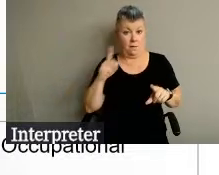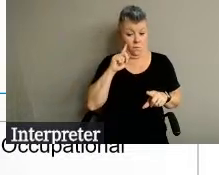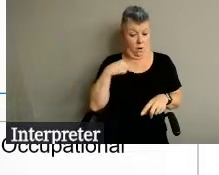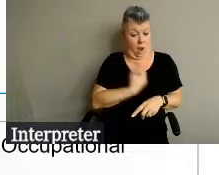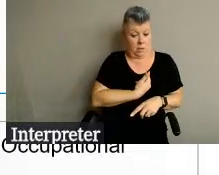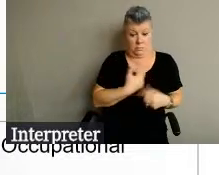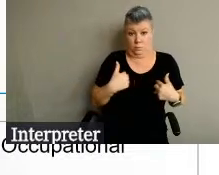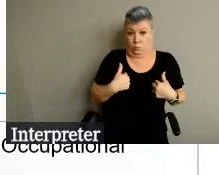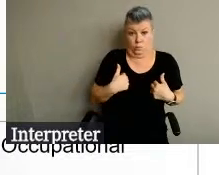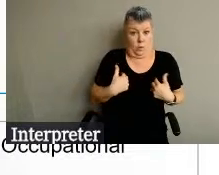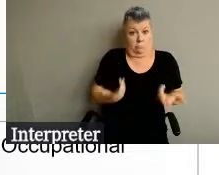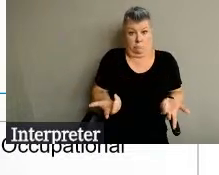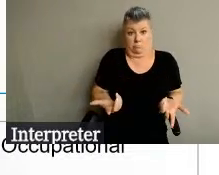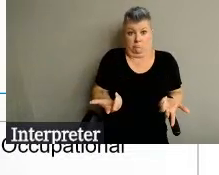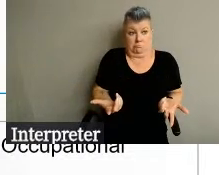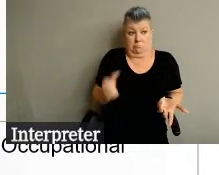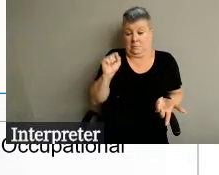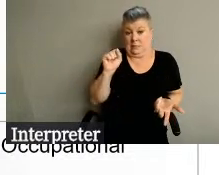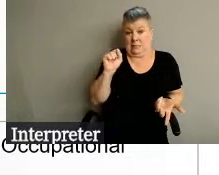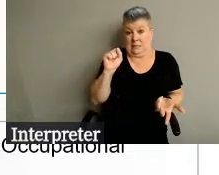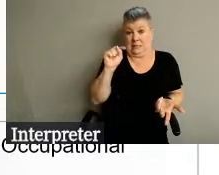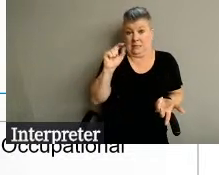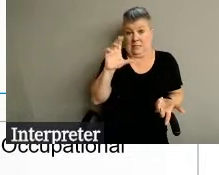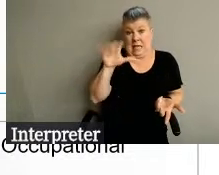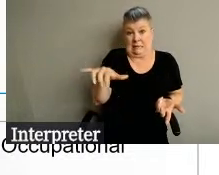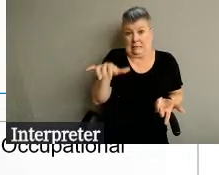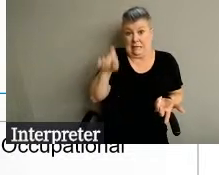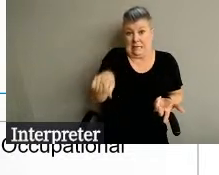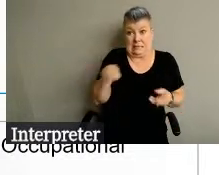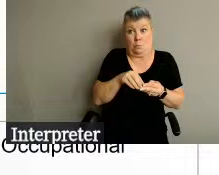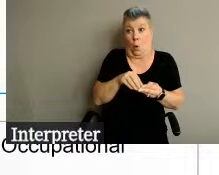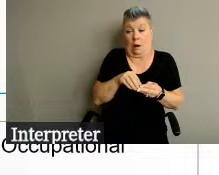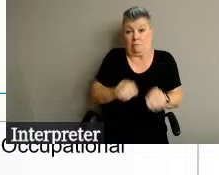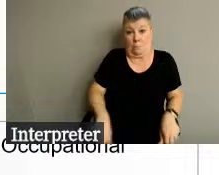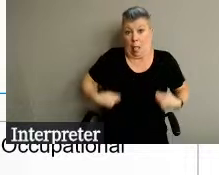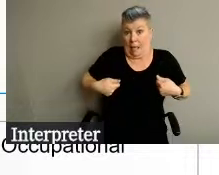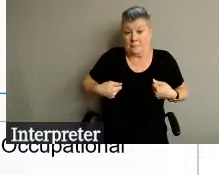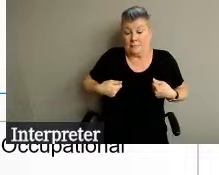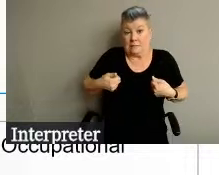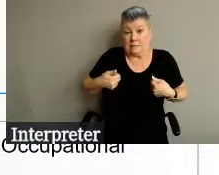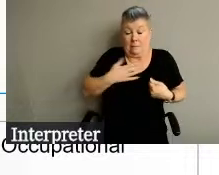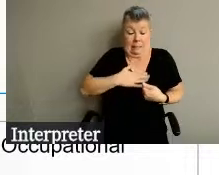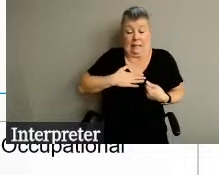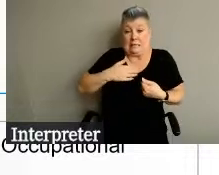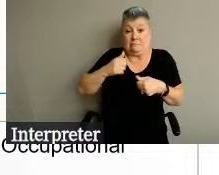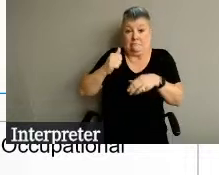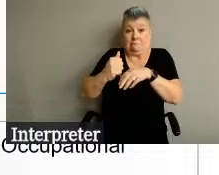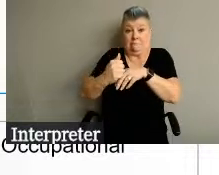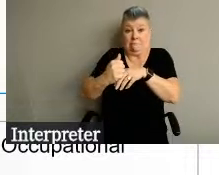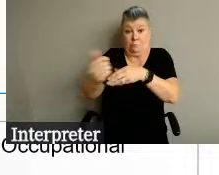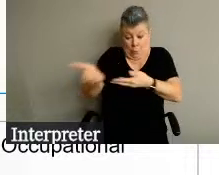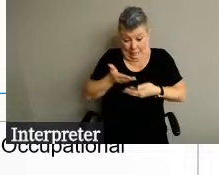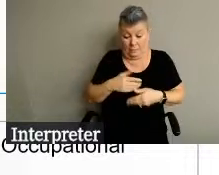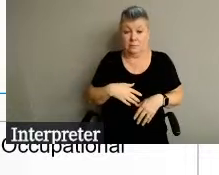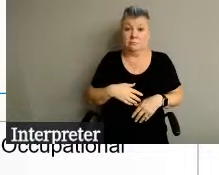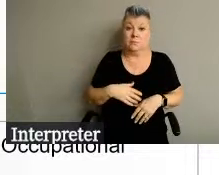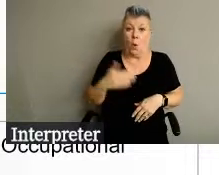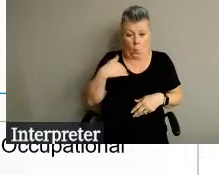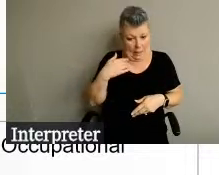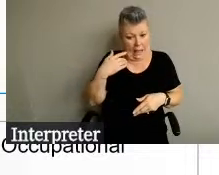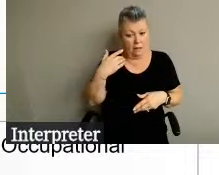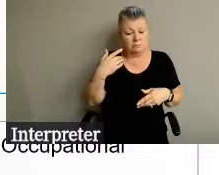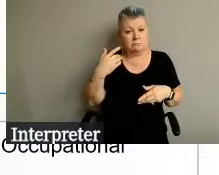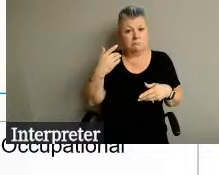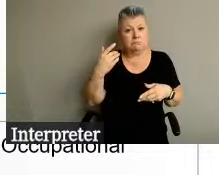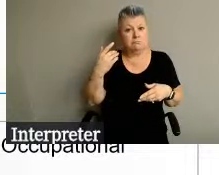like, Stacy needs more pull-ups, please send them in. And we have changing tables, and if we need to adapt, we